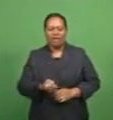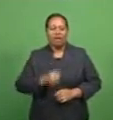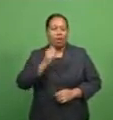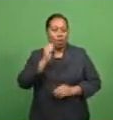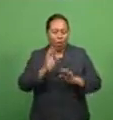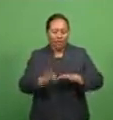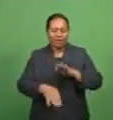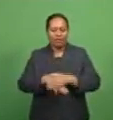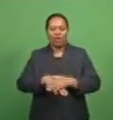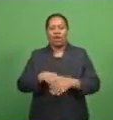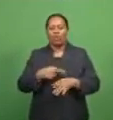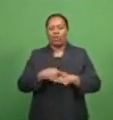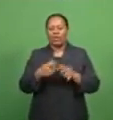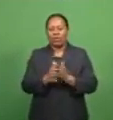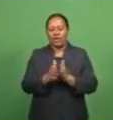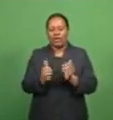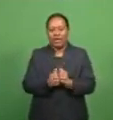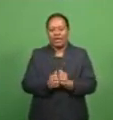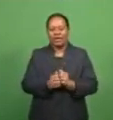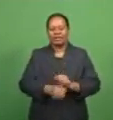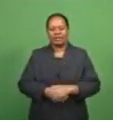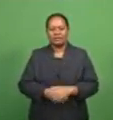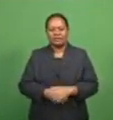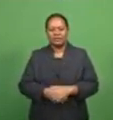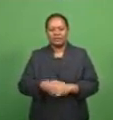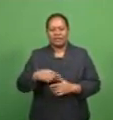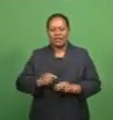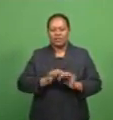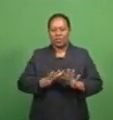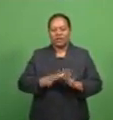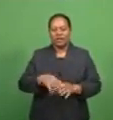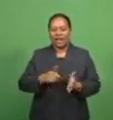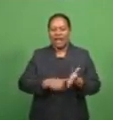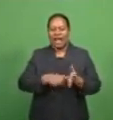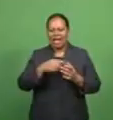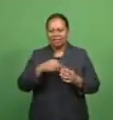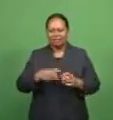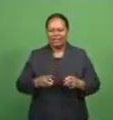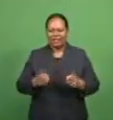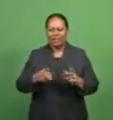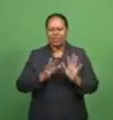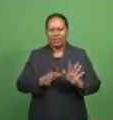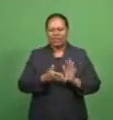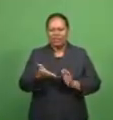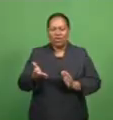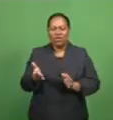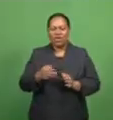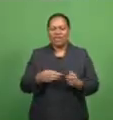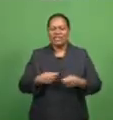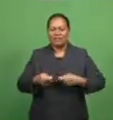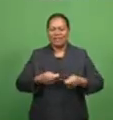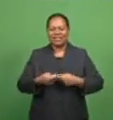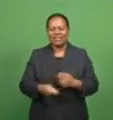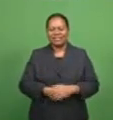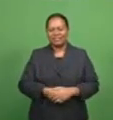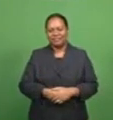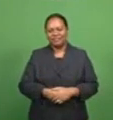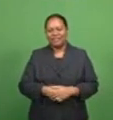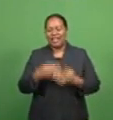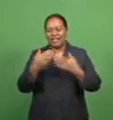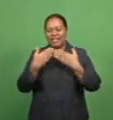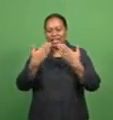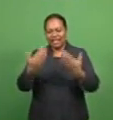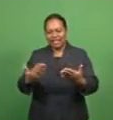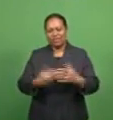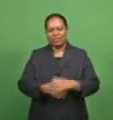wonderful weekend. And Jackie, that lero is waiting for you at the market. I'm sure it's waiting for you too. Thanks so much for that, Angie.